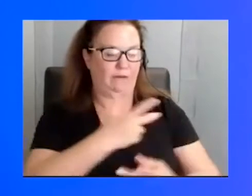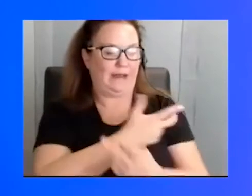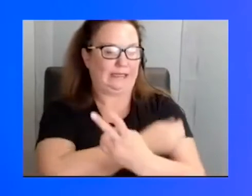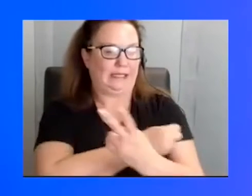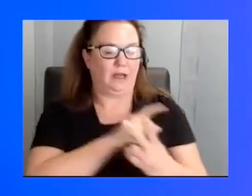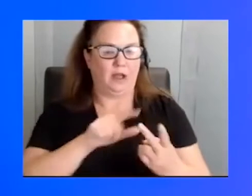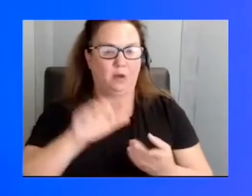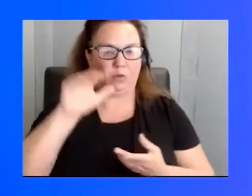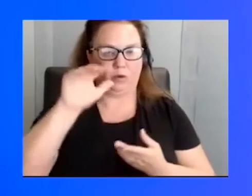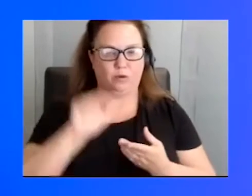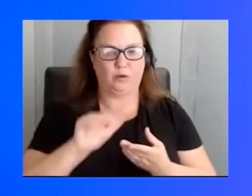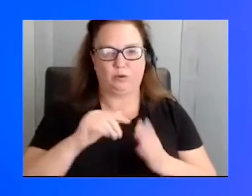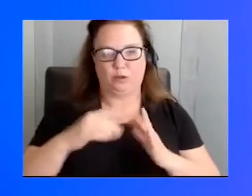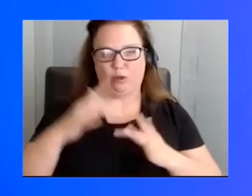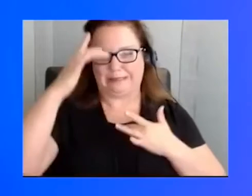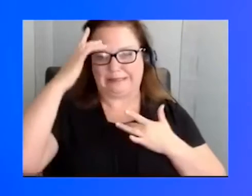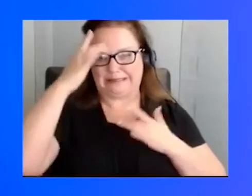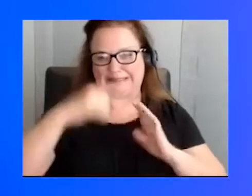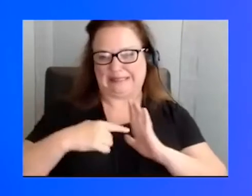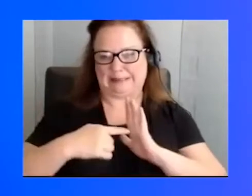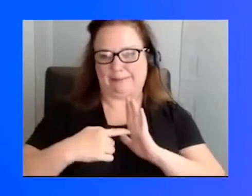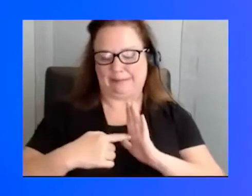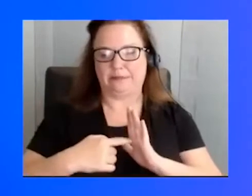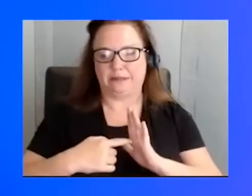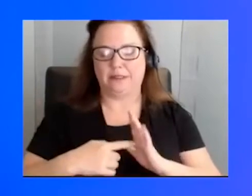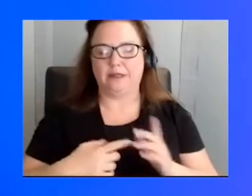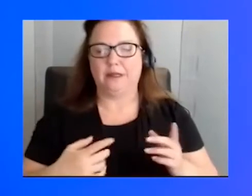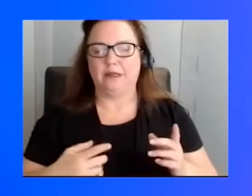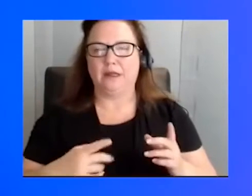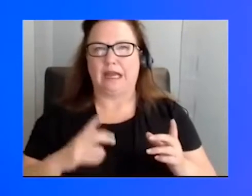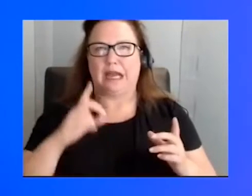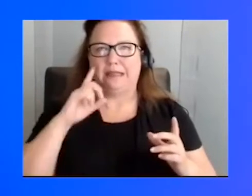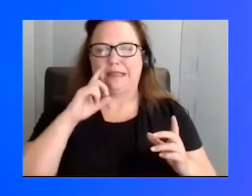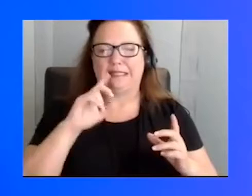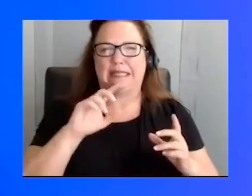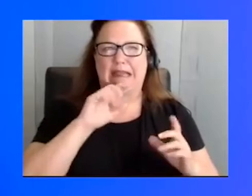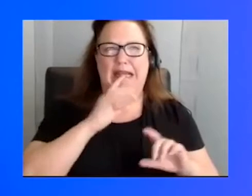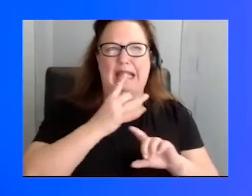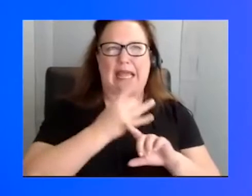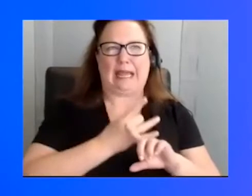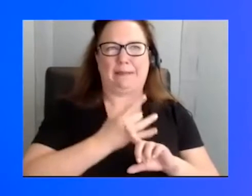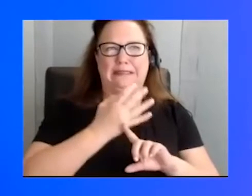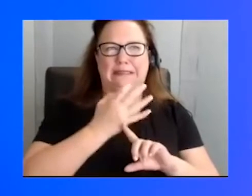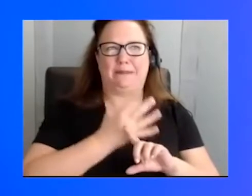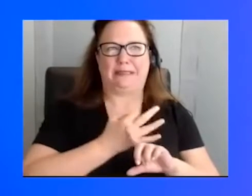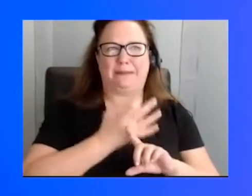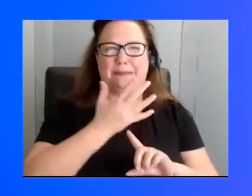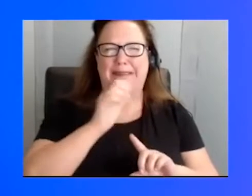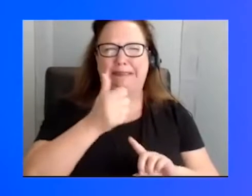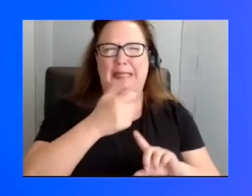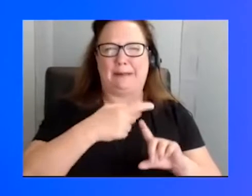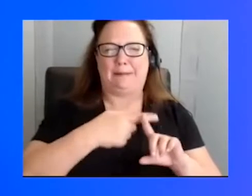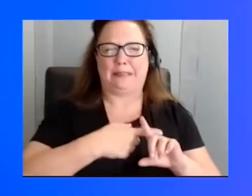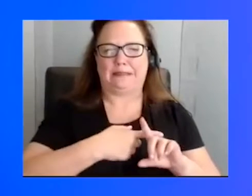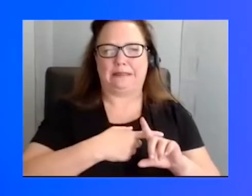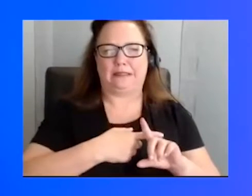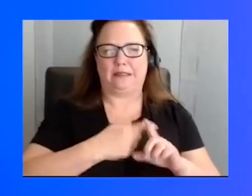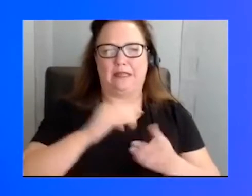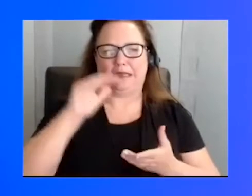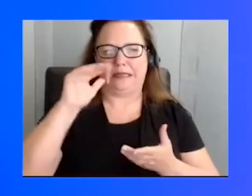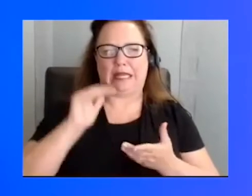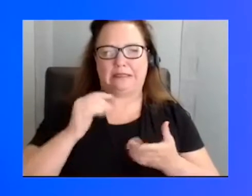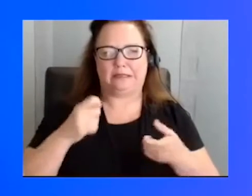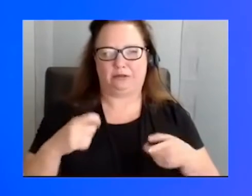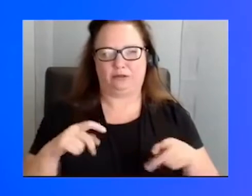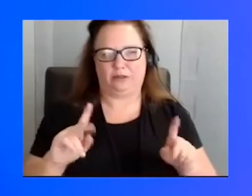of symptoms. And what they found, I think it was at 8 or 9 months, maybe it was 10, you still had less chance. And, you know,